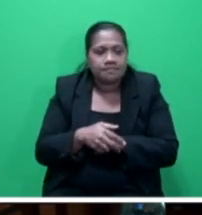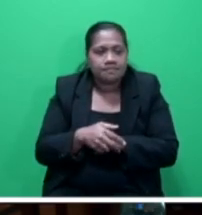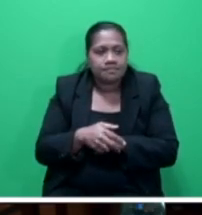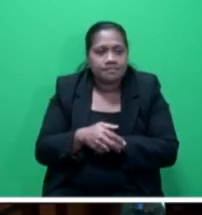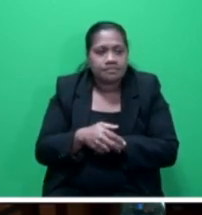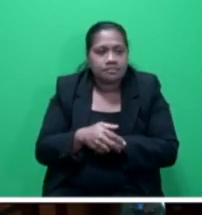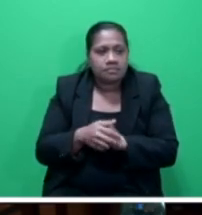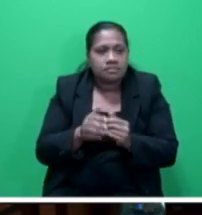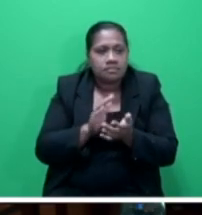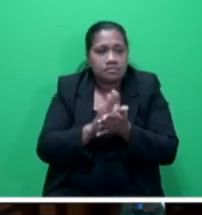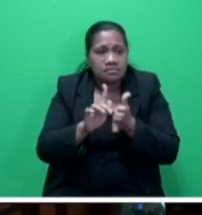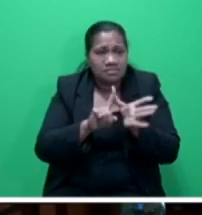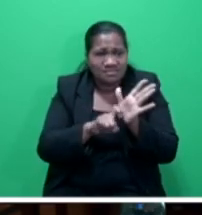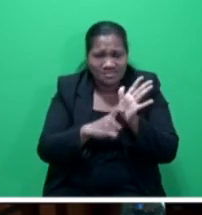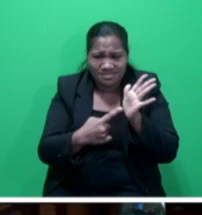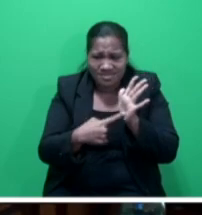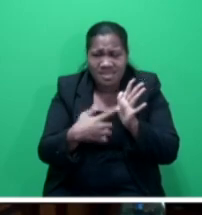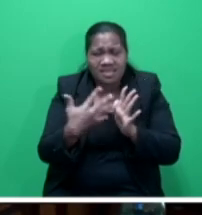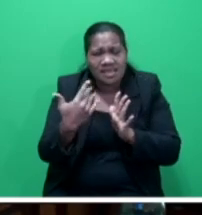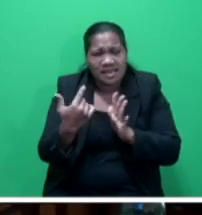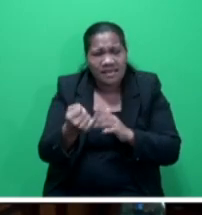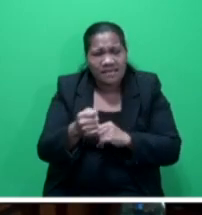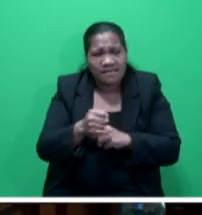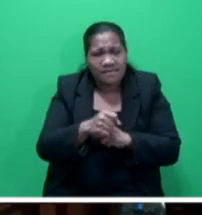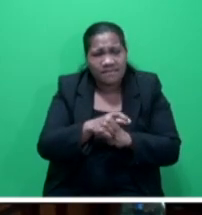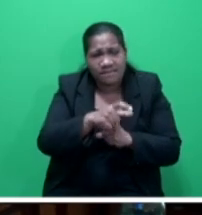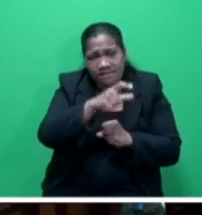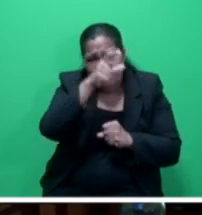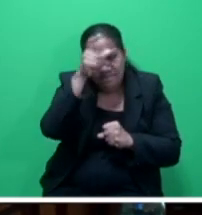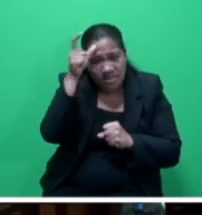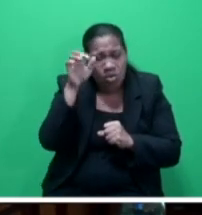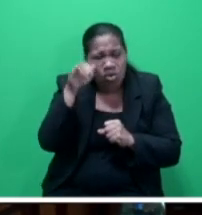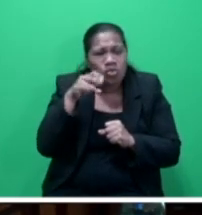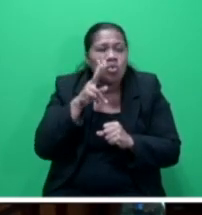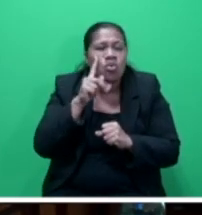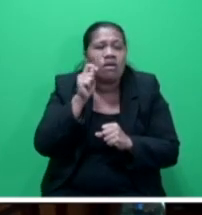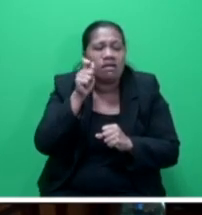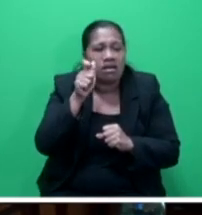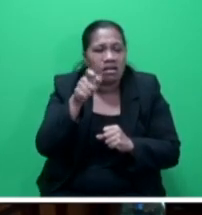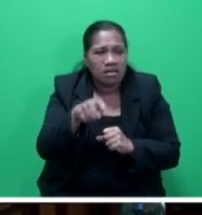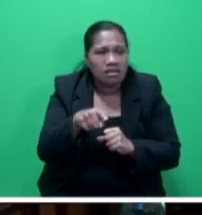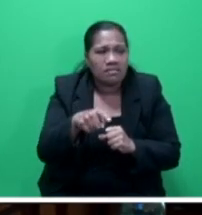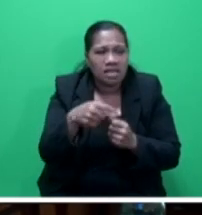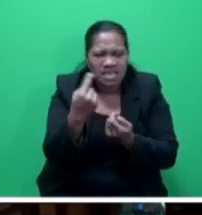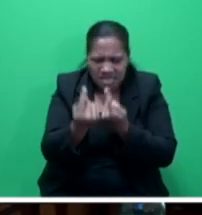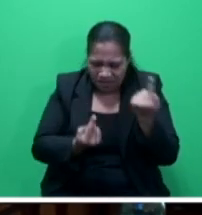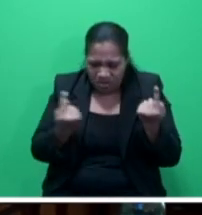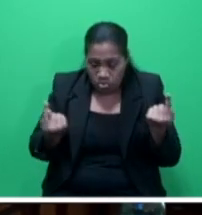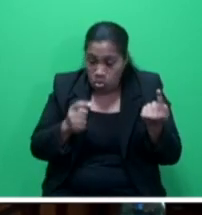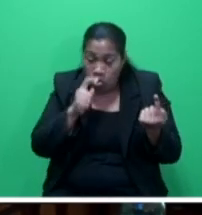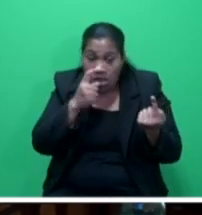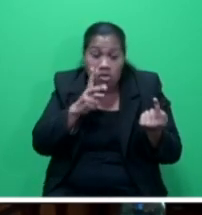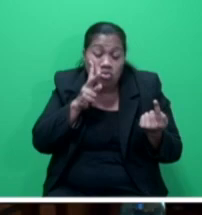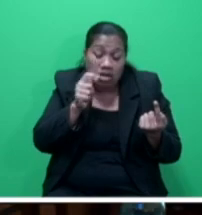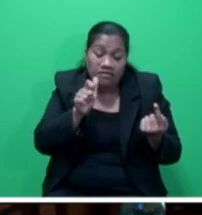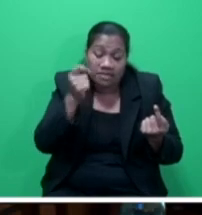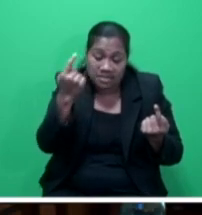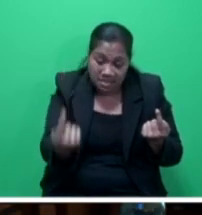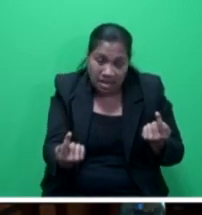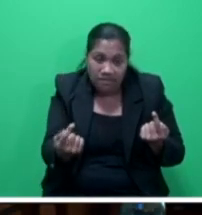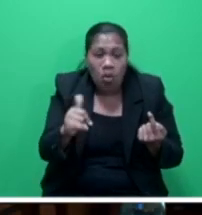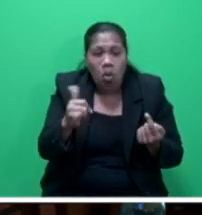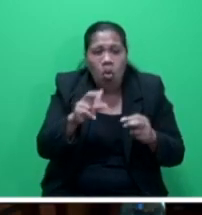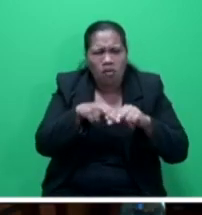HART to look after those individuals who cannot look after themselves, or the family have